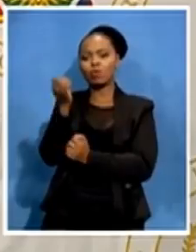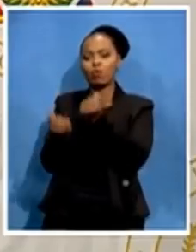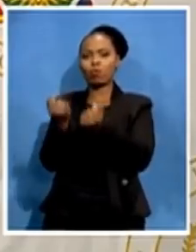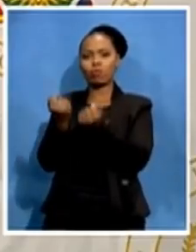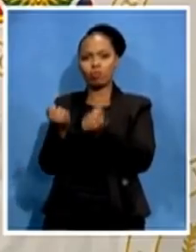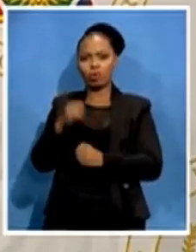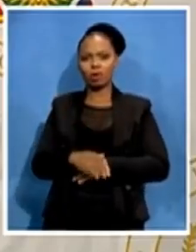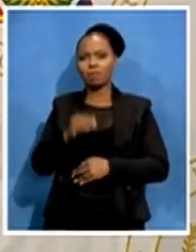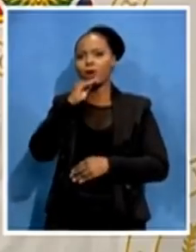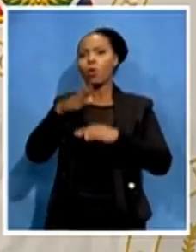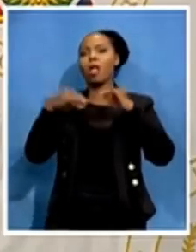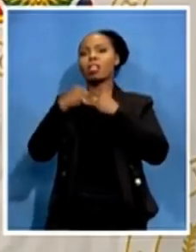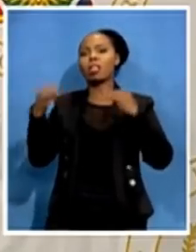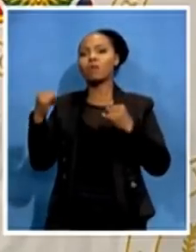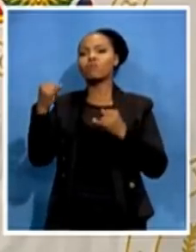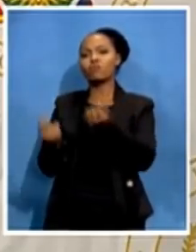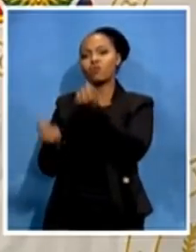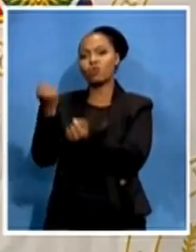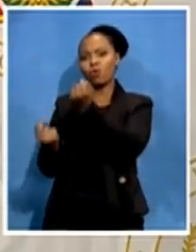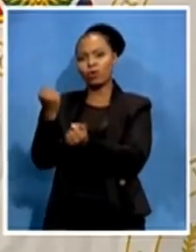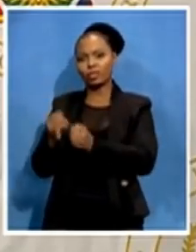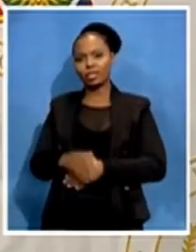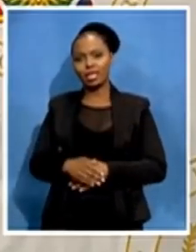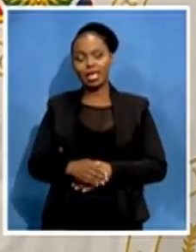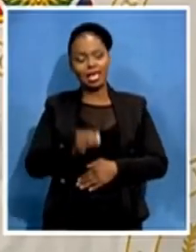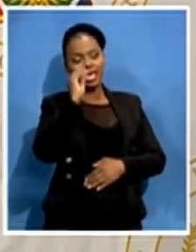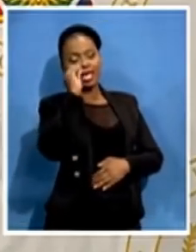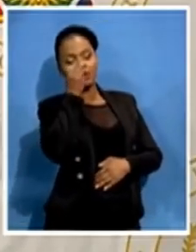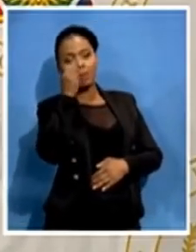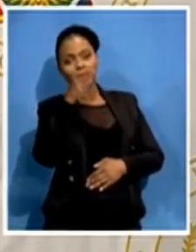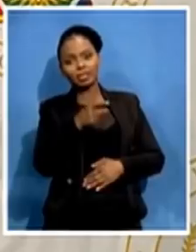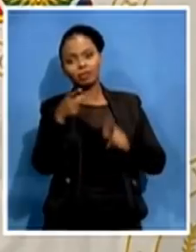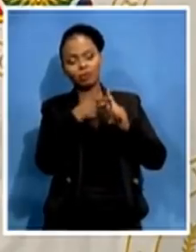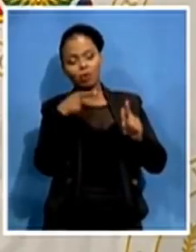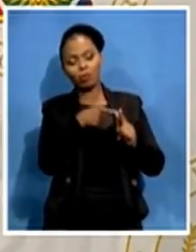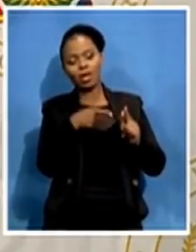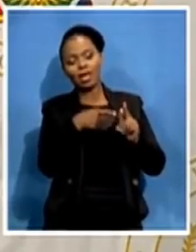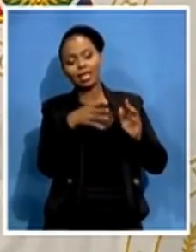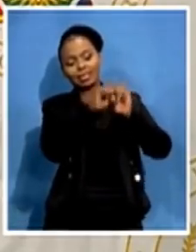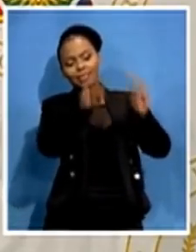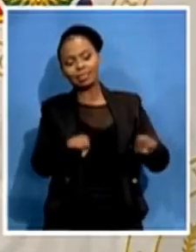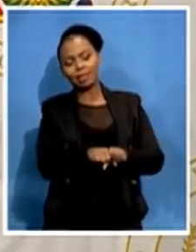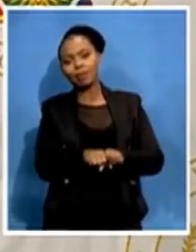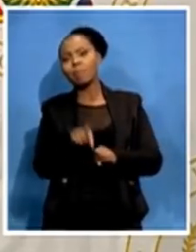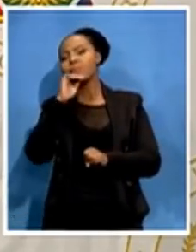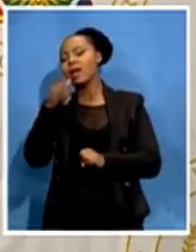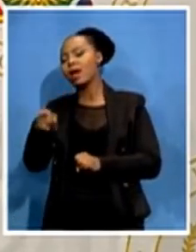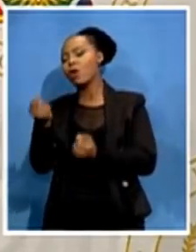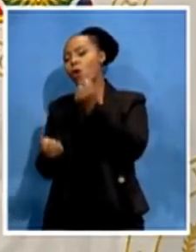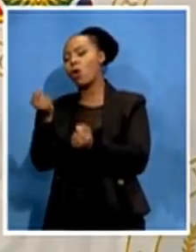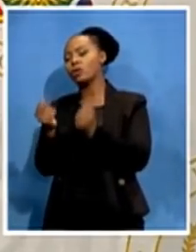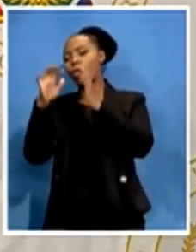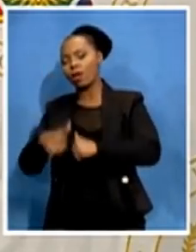the information from that system, the court collapses. I said, how do you get it right? What kind of firewalls did you build